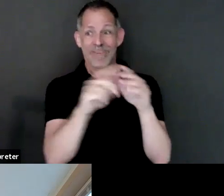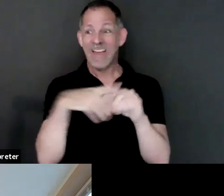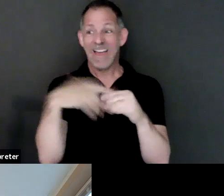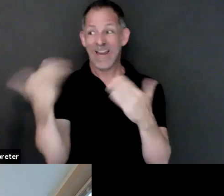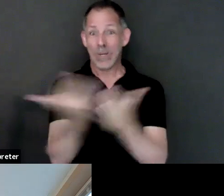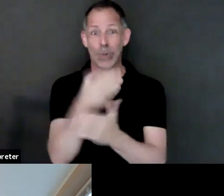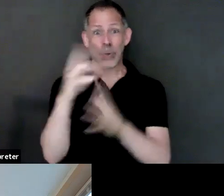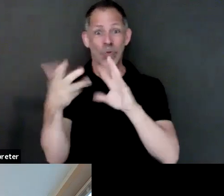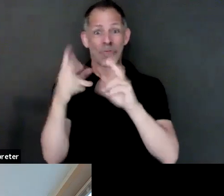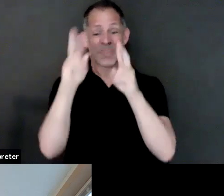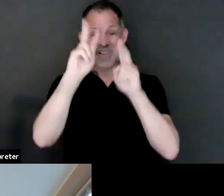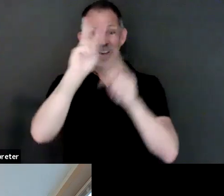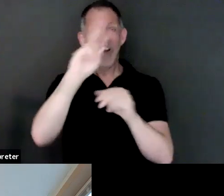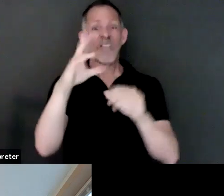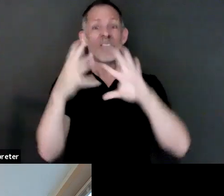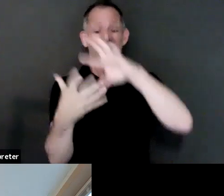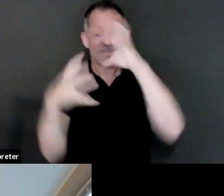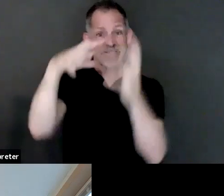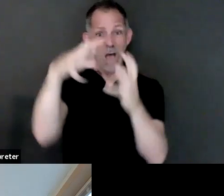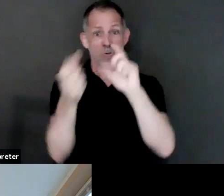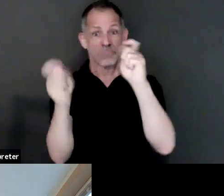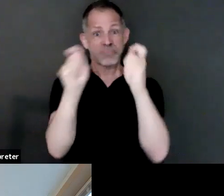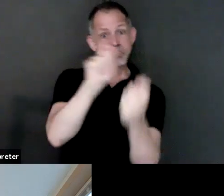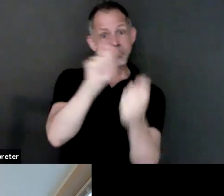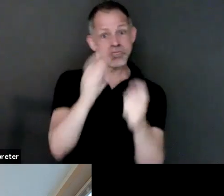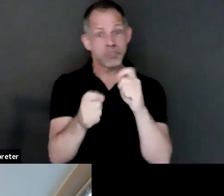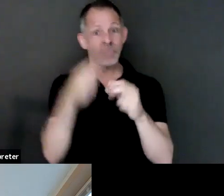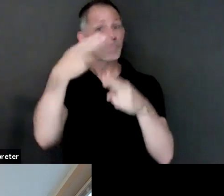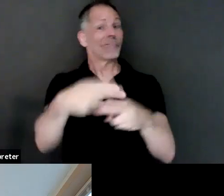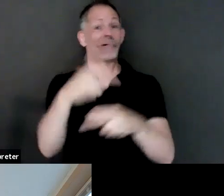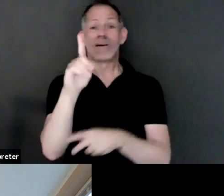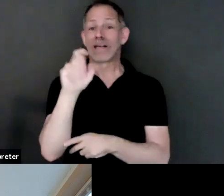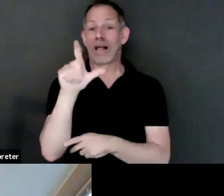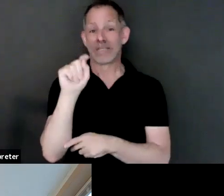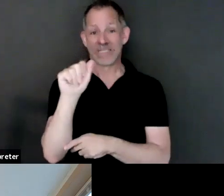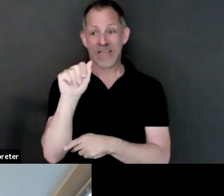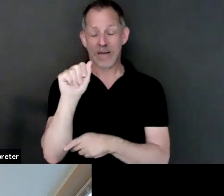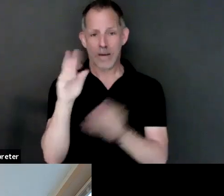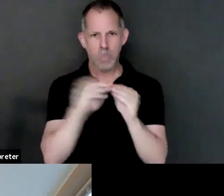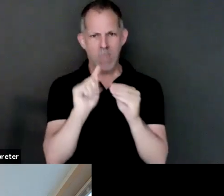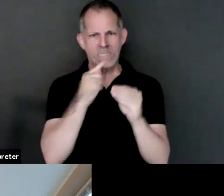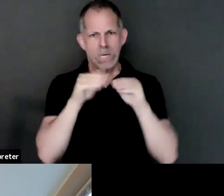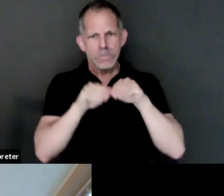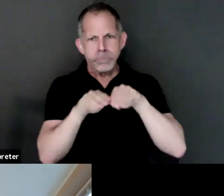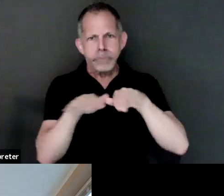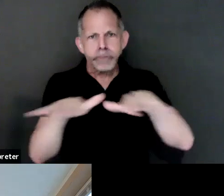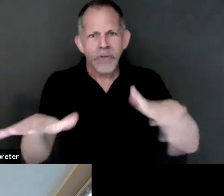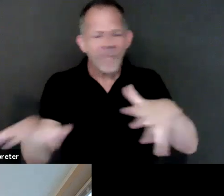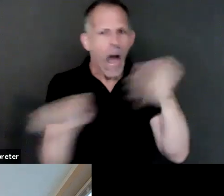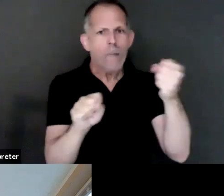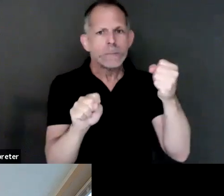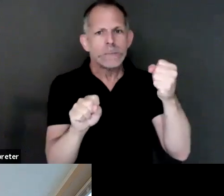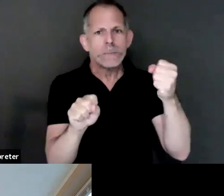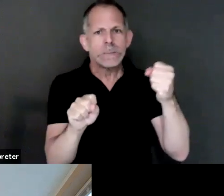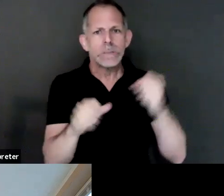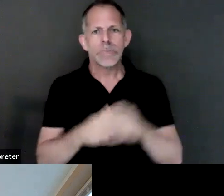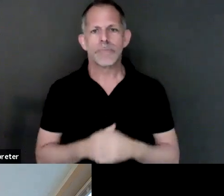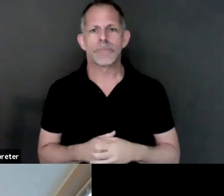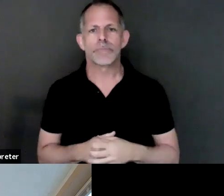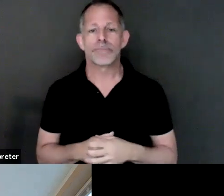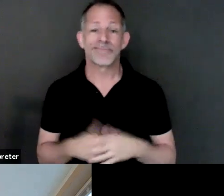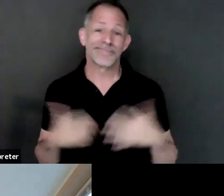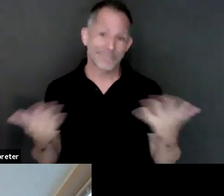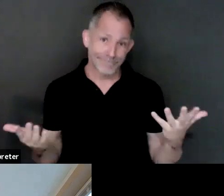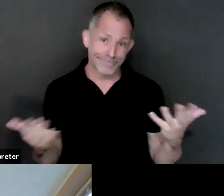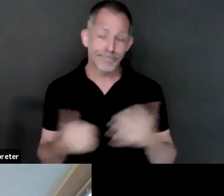much greater, and allowed to run free without any prevention interventions. Cases due to previous strains would on